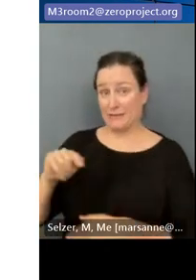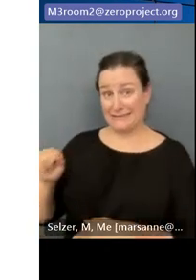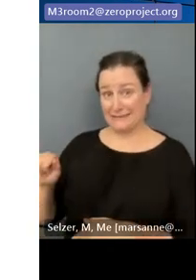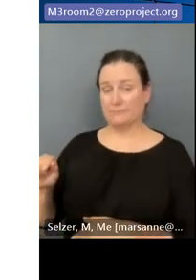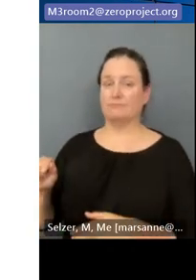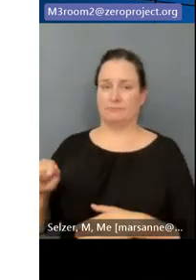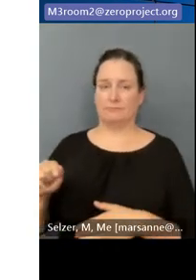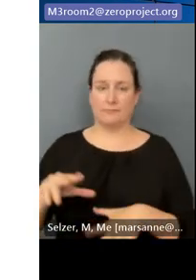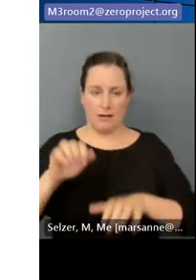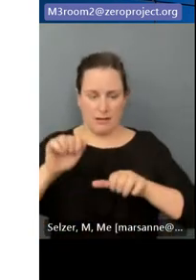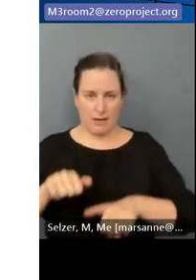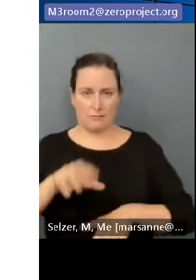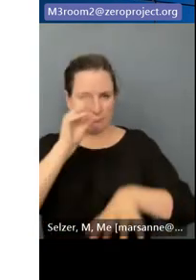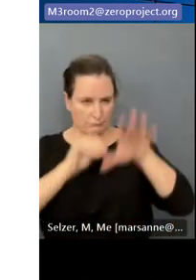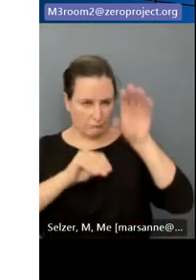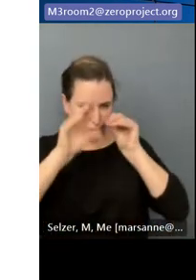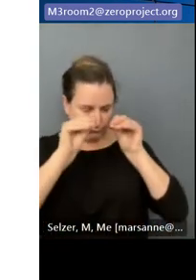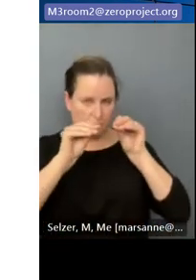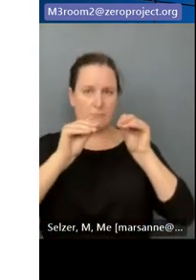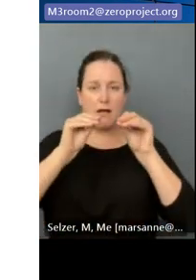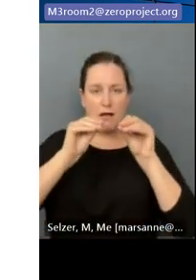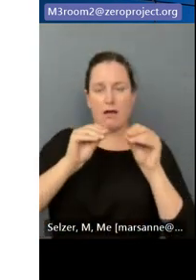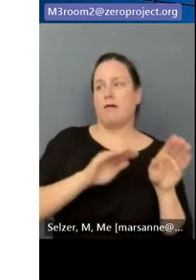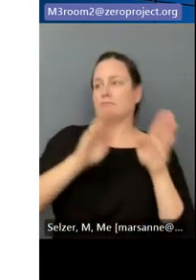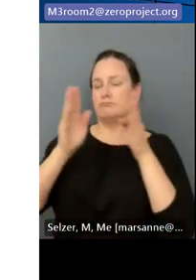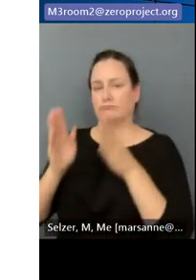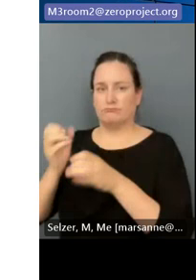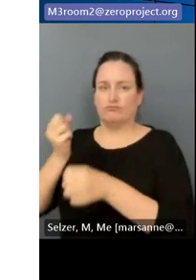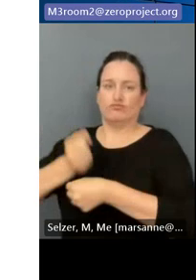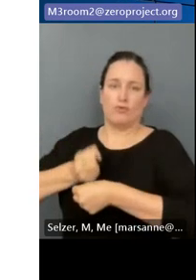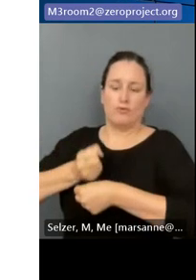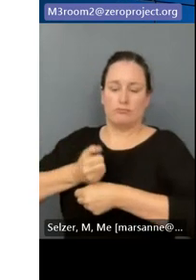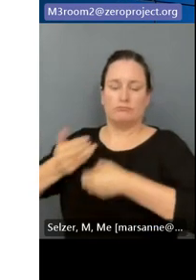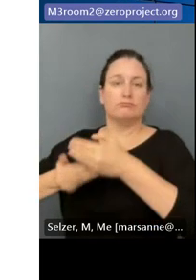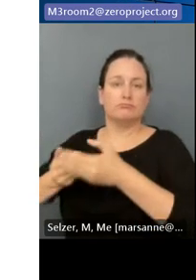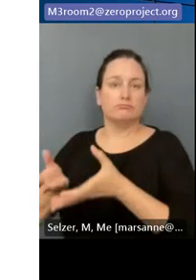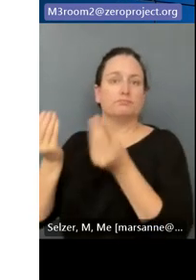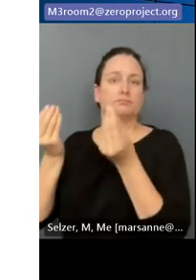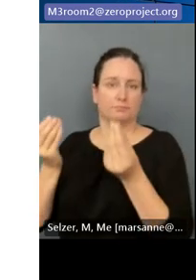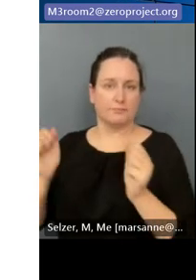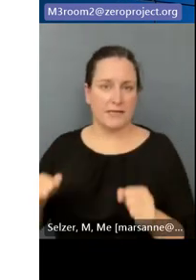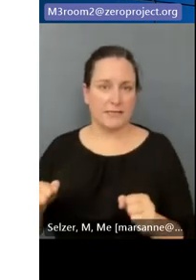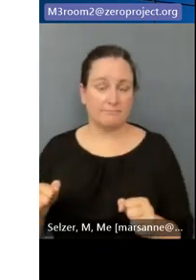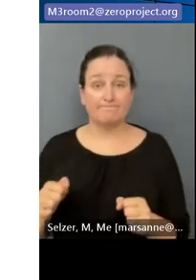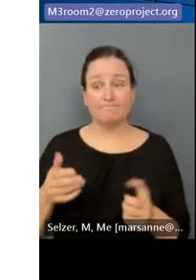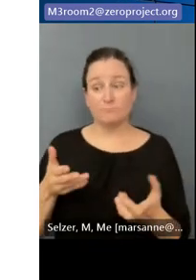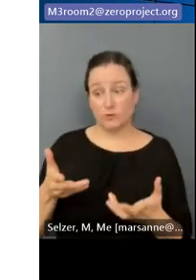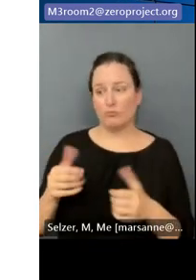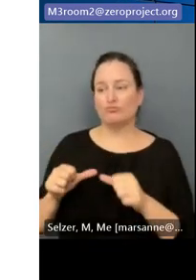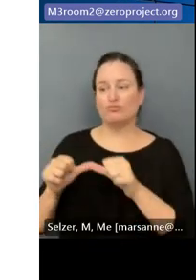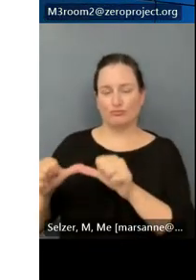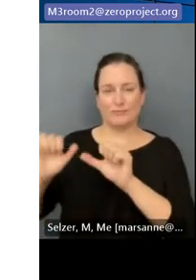market. We use nowadays and the support employment methodology. I think